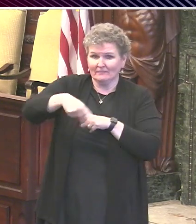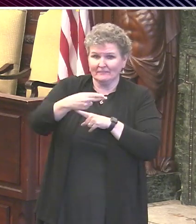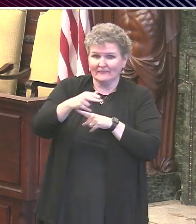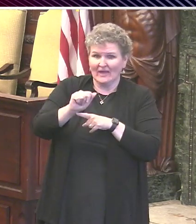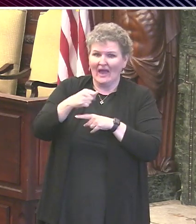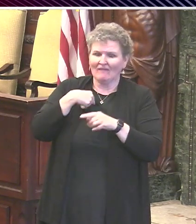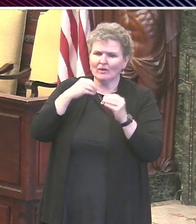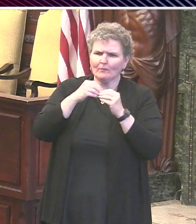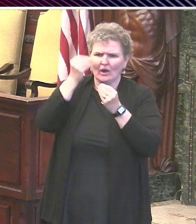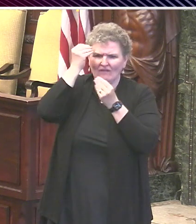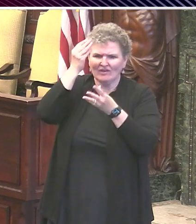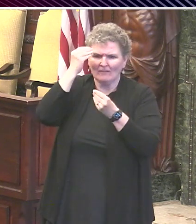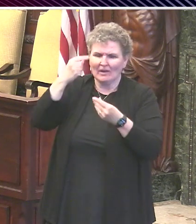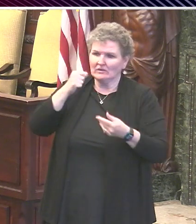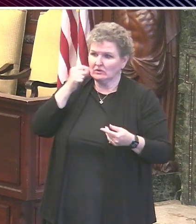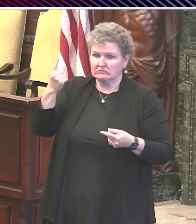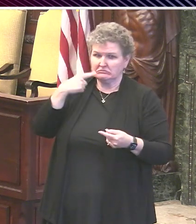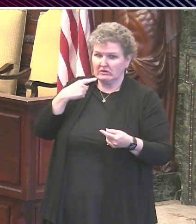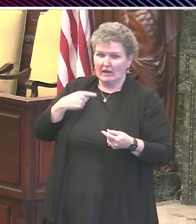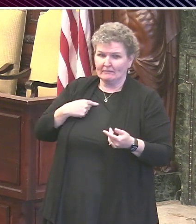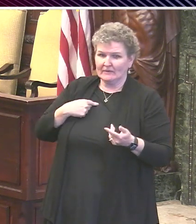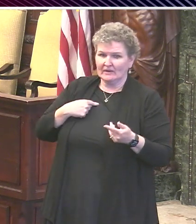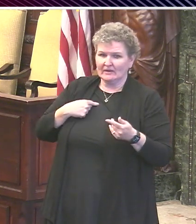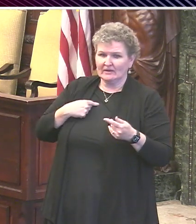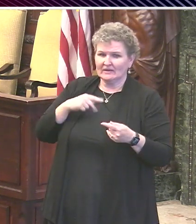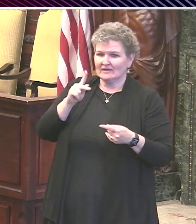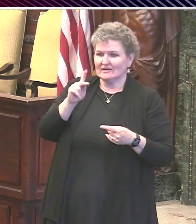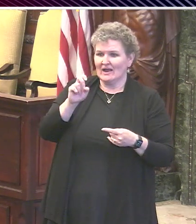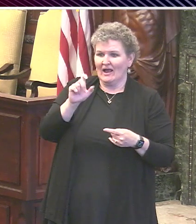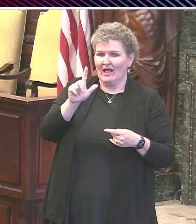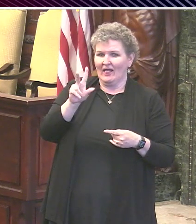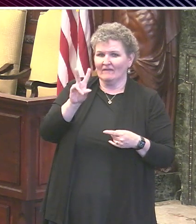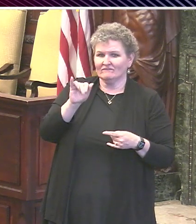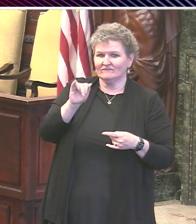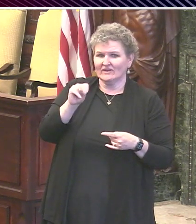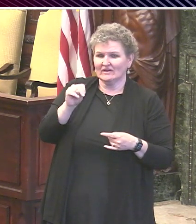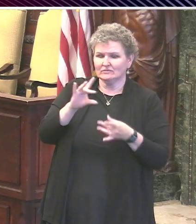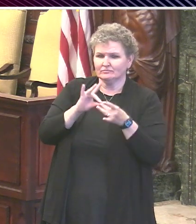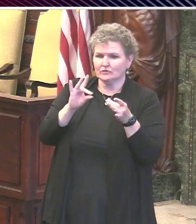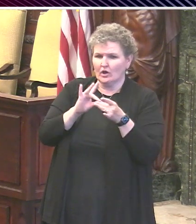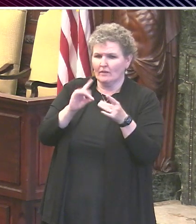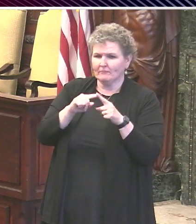of. No, it's Kelvin Jarmeyer from PHA. We are